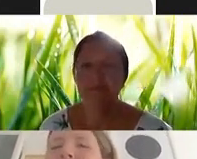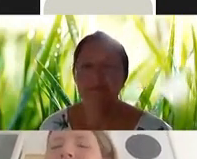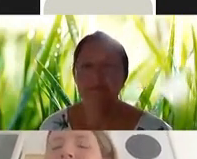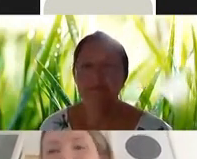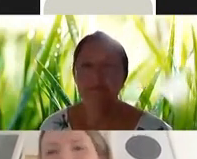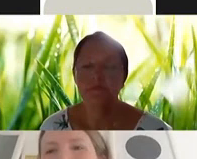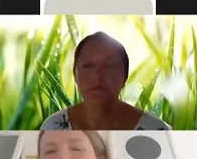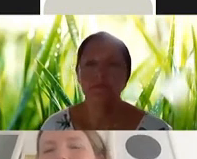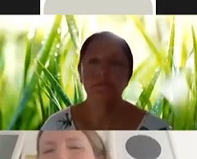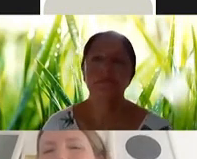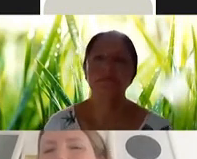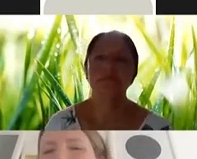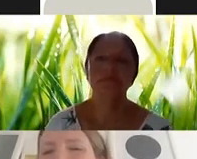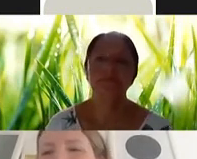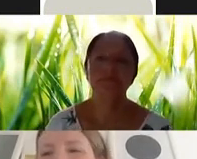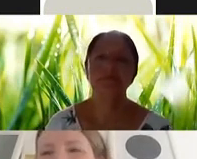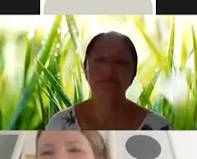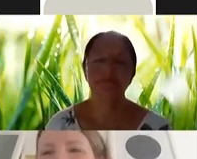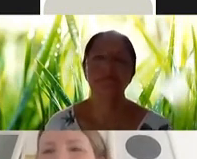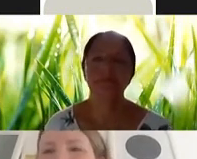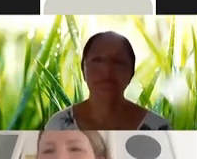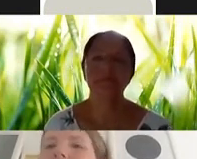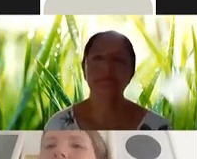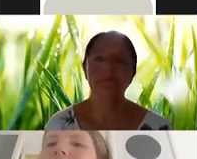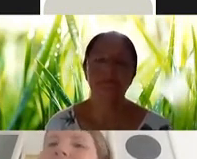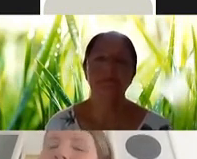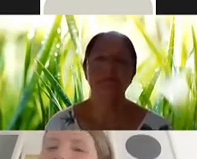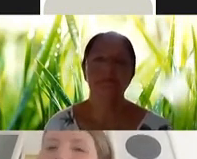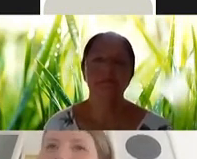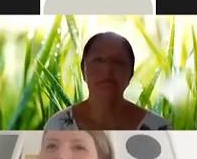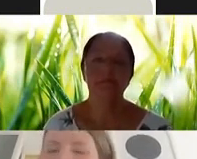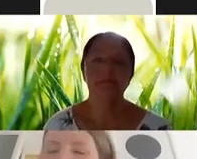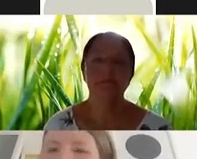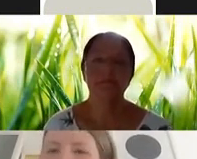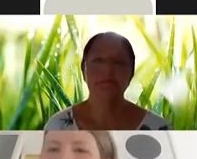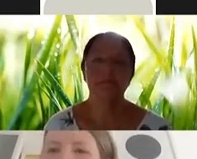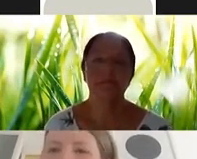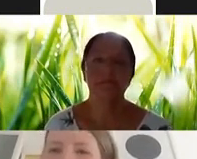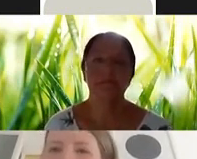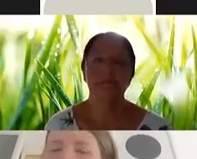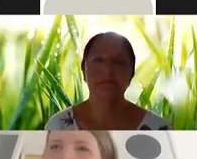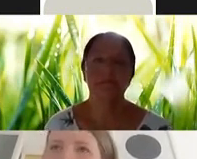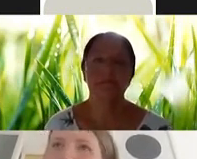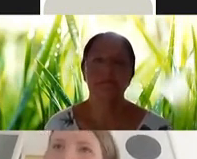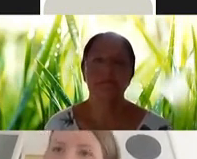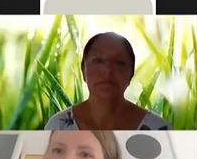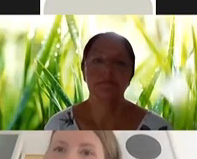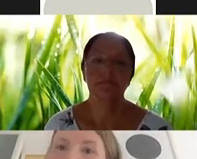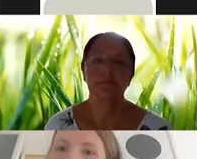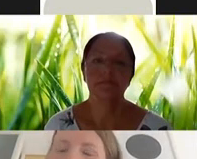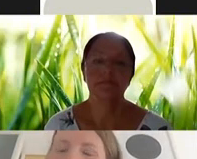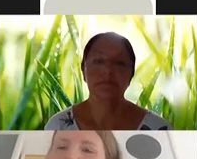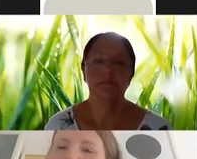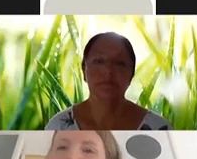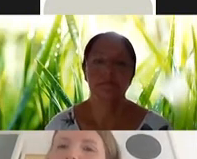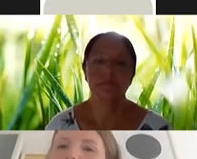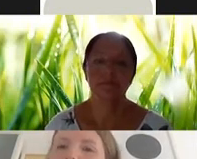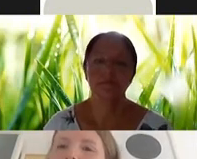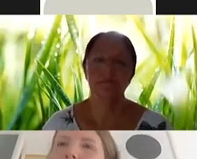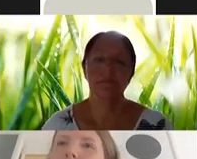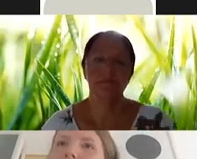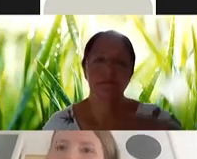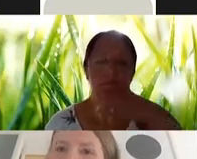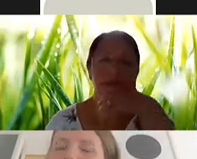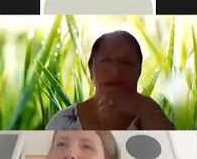alone outside the control of our children. And how, despite everything at the moment, to help our children and our families hold on